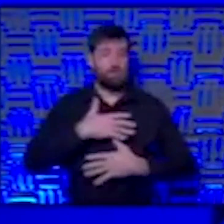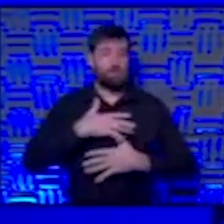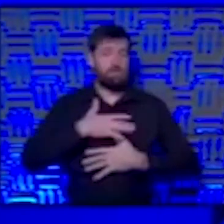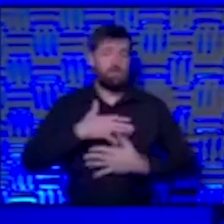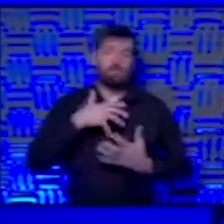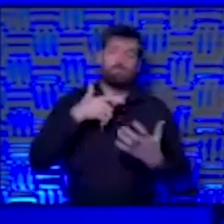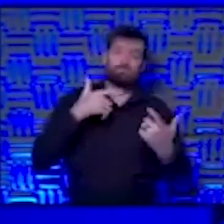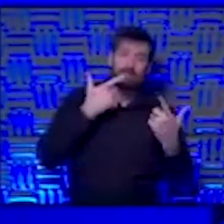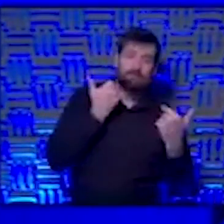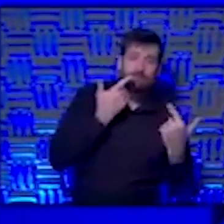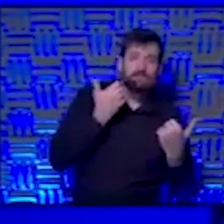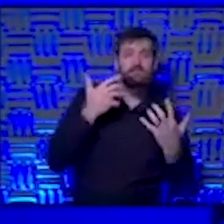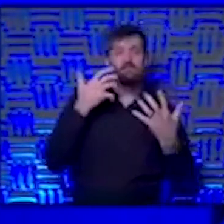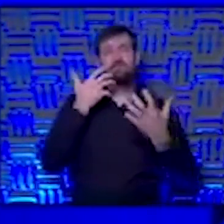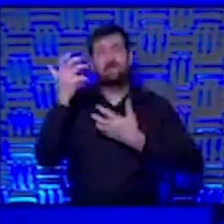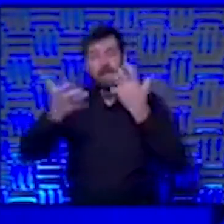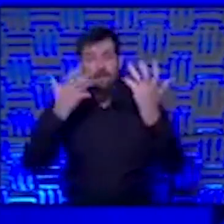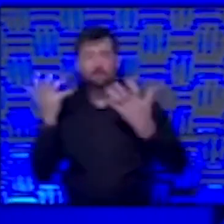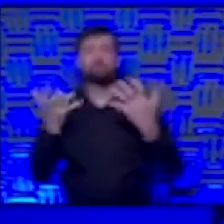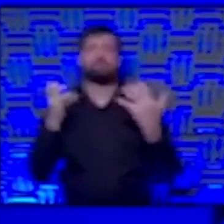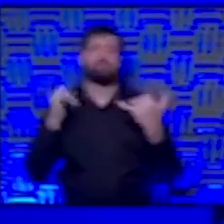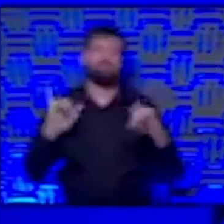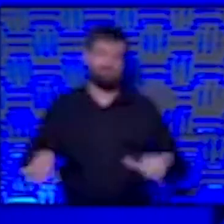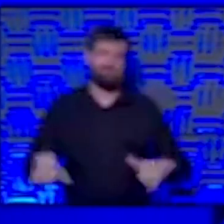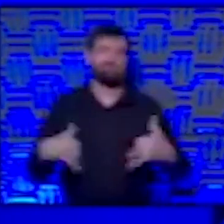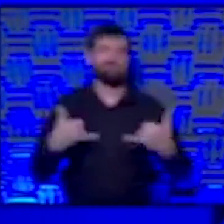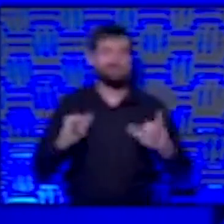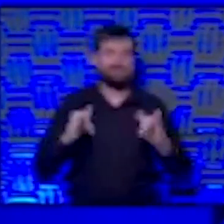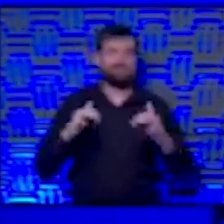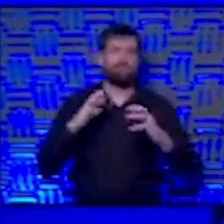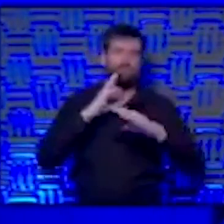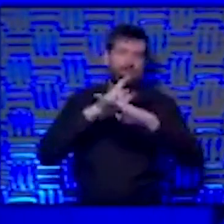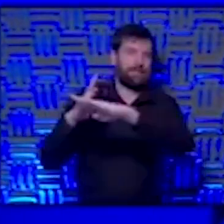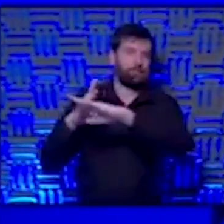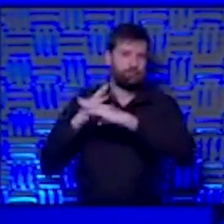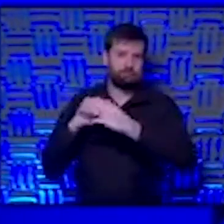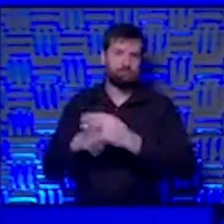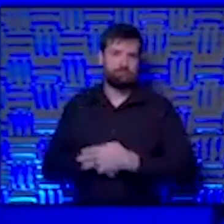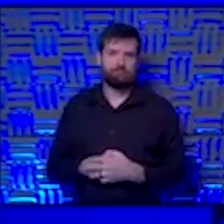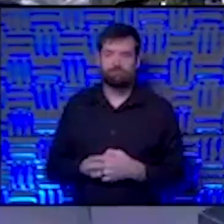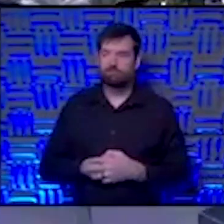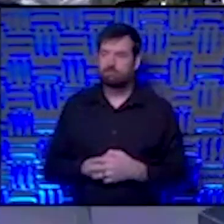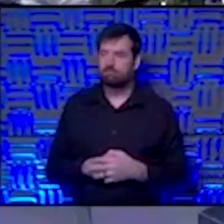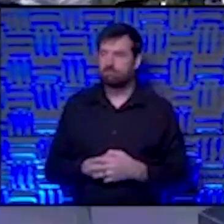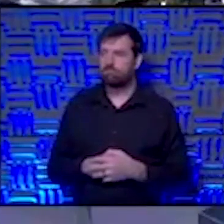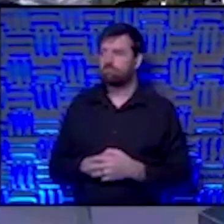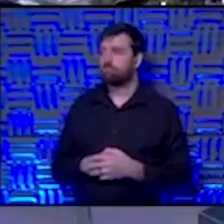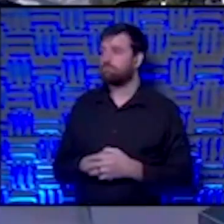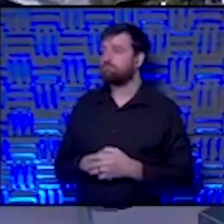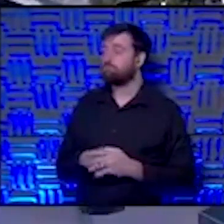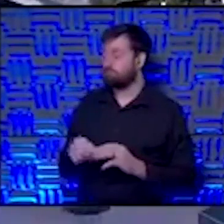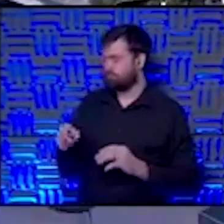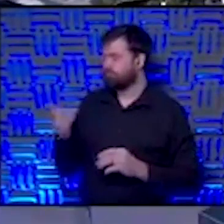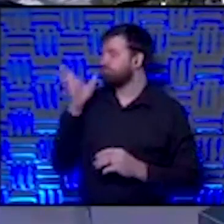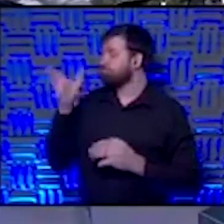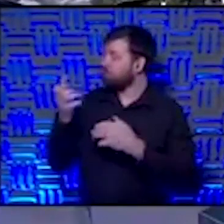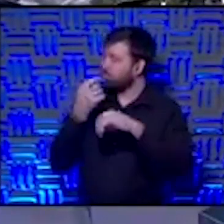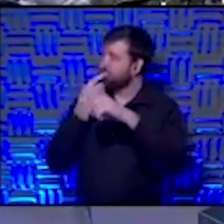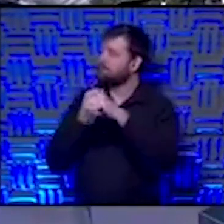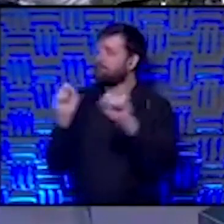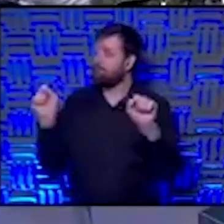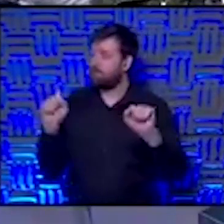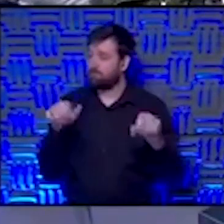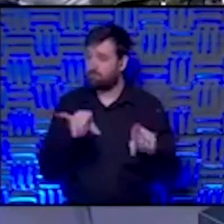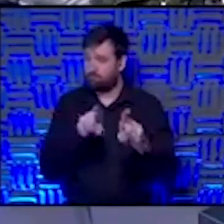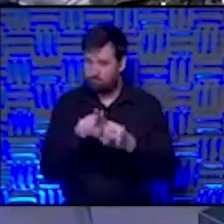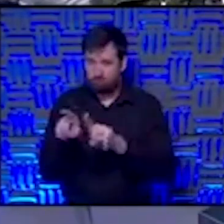laughing, yelling, there is that barrier protection there against any virus that may be expressed out into the environment. So I think those are going to make it safe. And the same